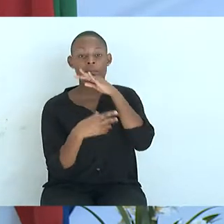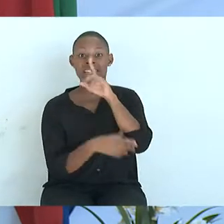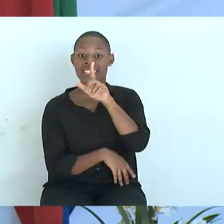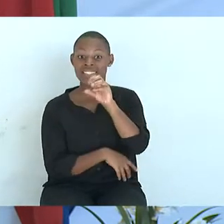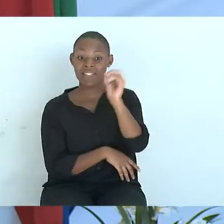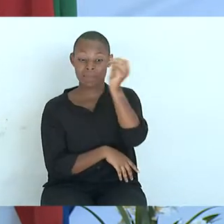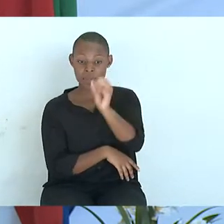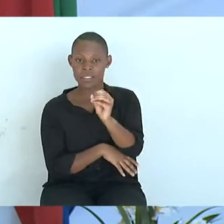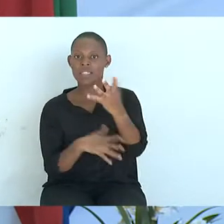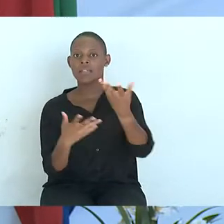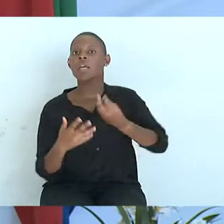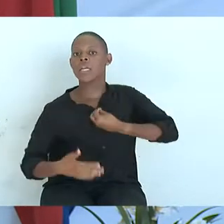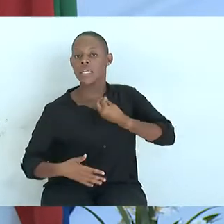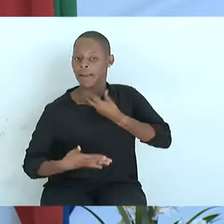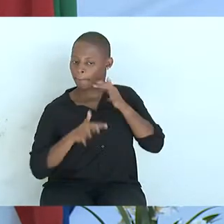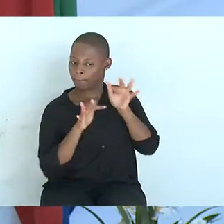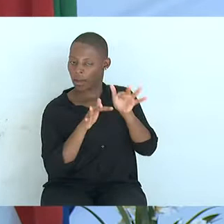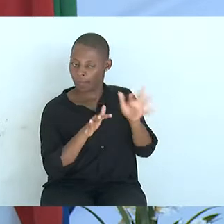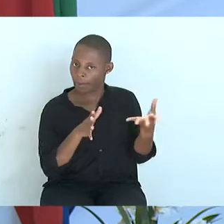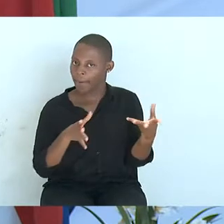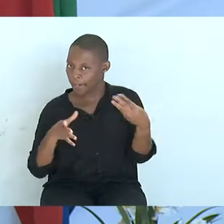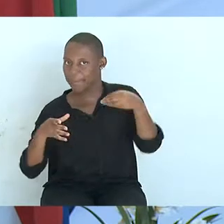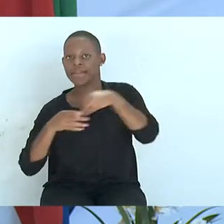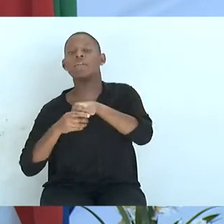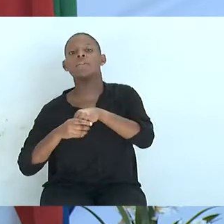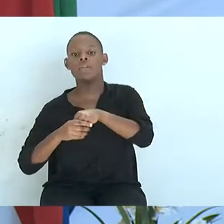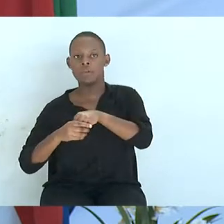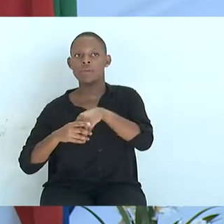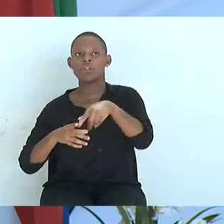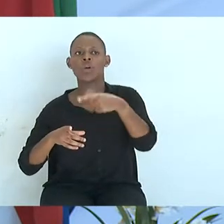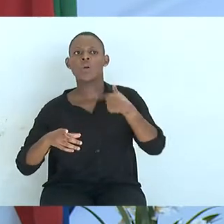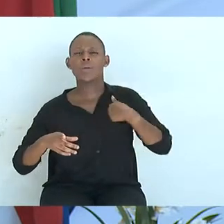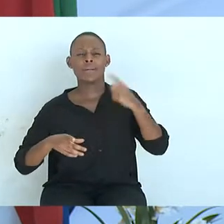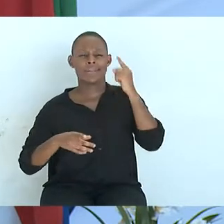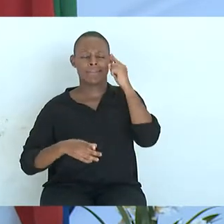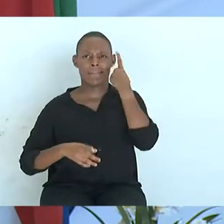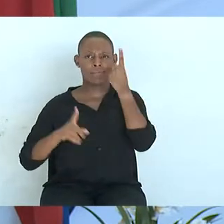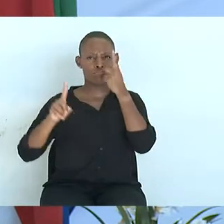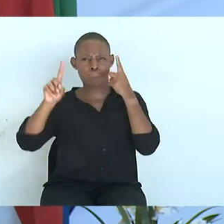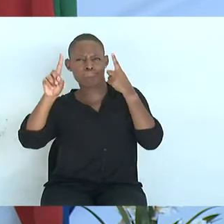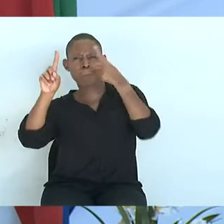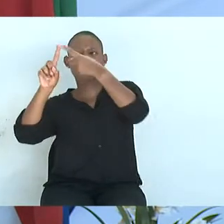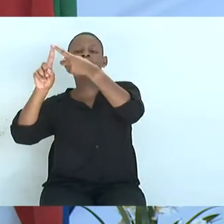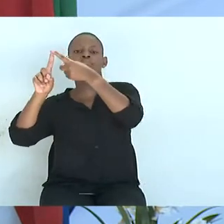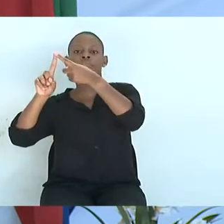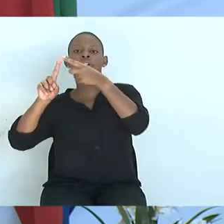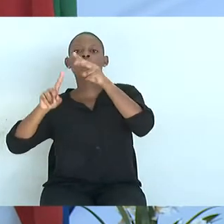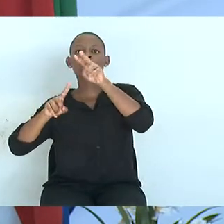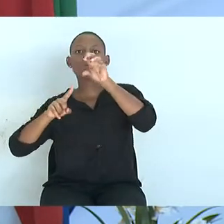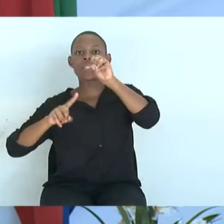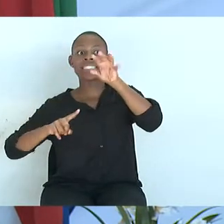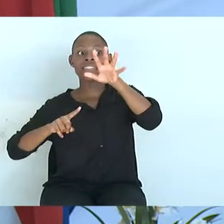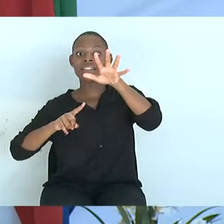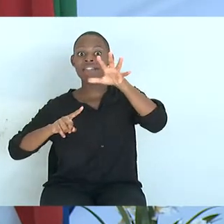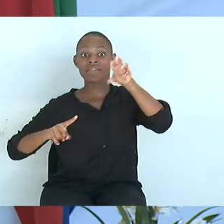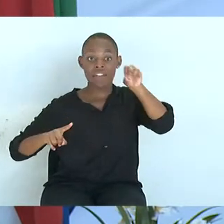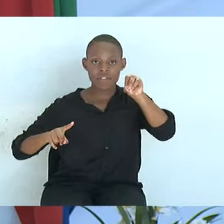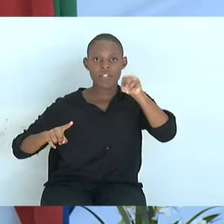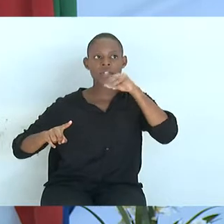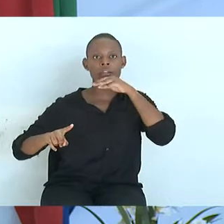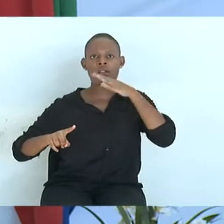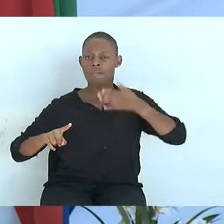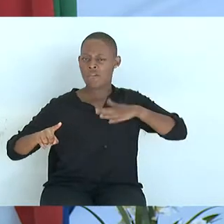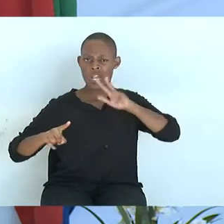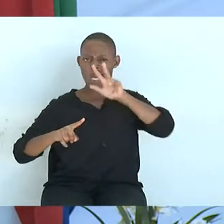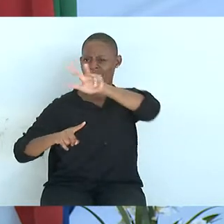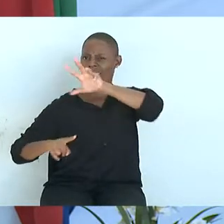youth. And we are projecting that by 2050, we'll have about 8 million people